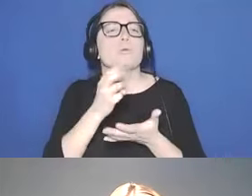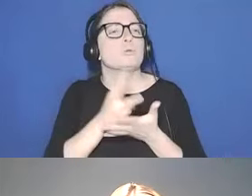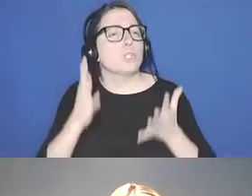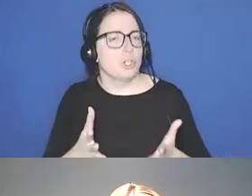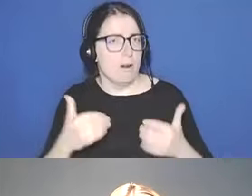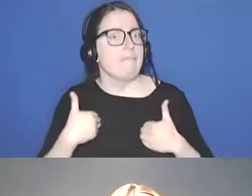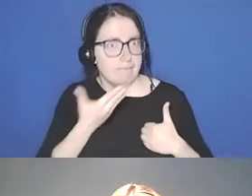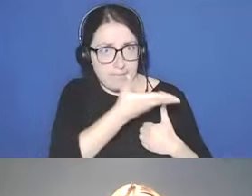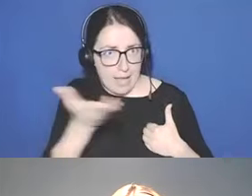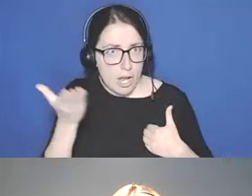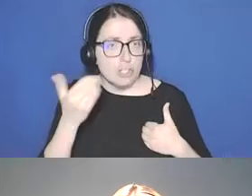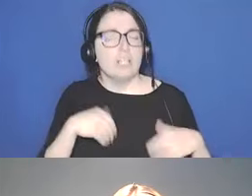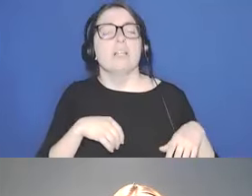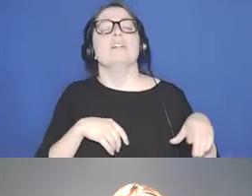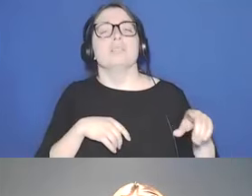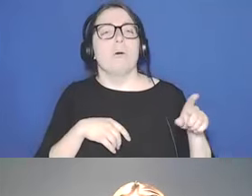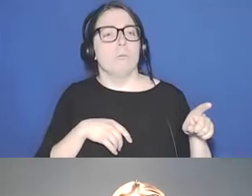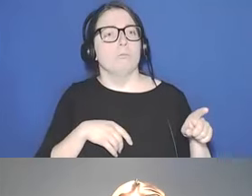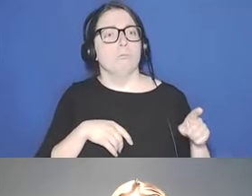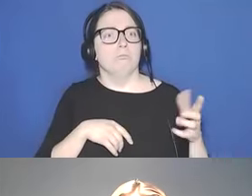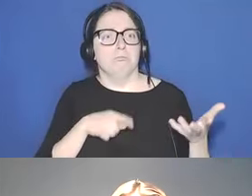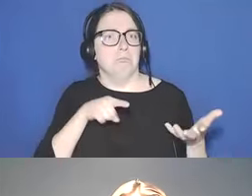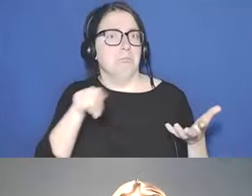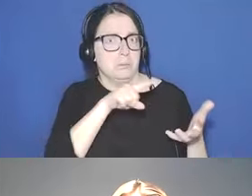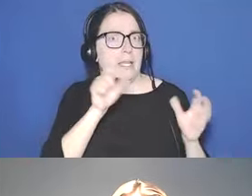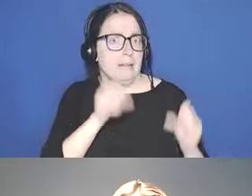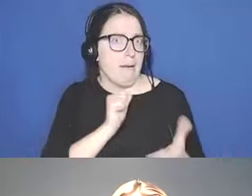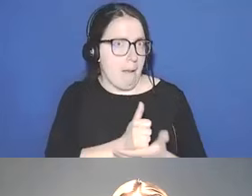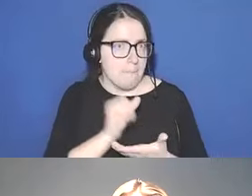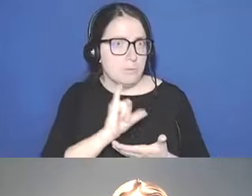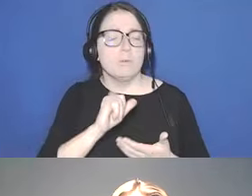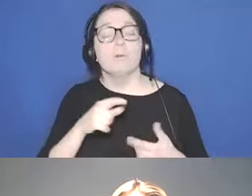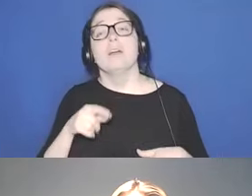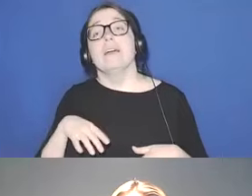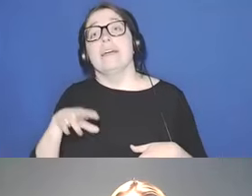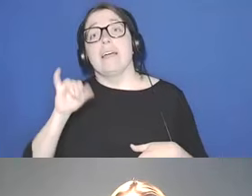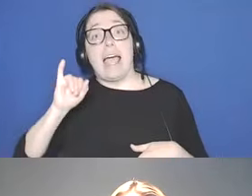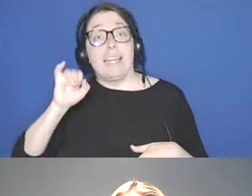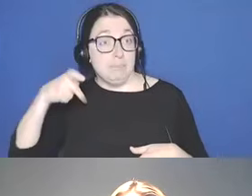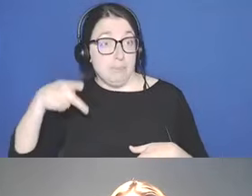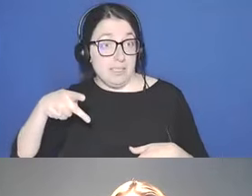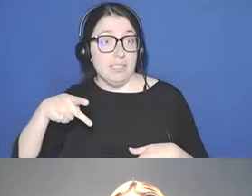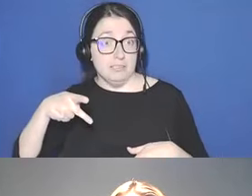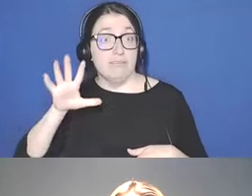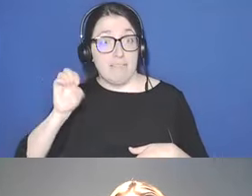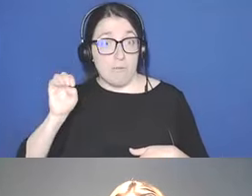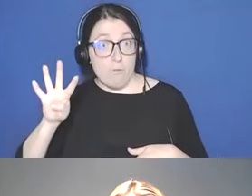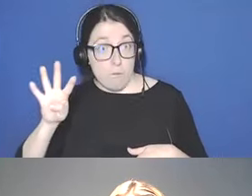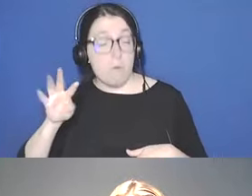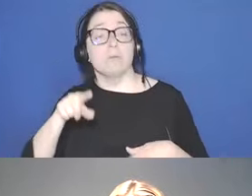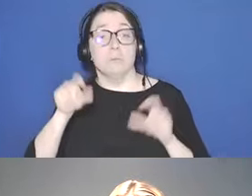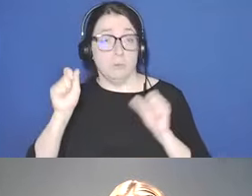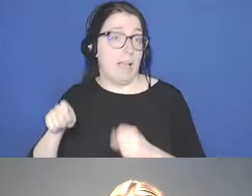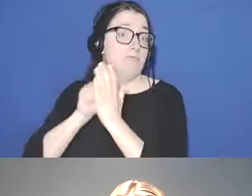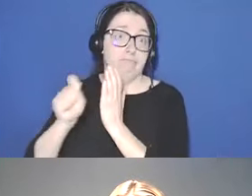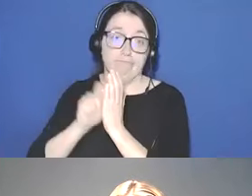that they do. It can be written into a 504 IEP if it does get added, so that they make